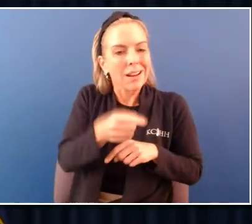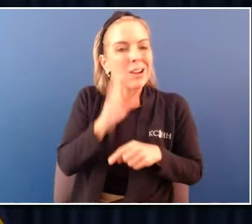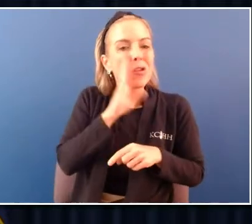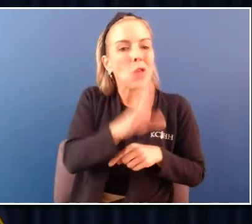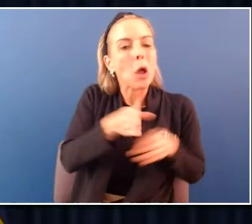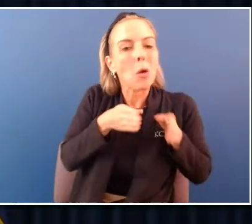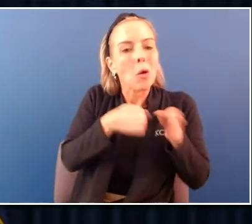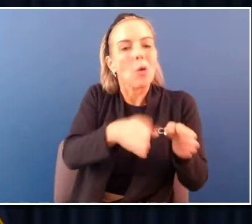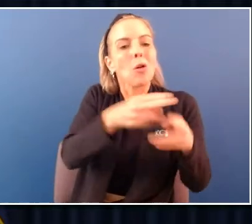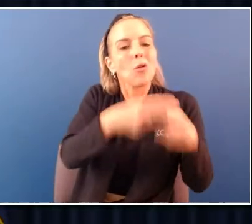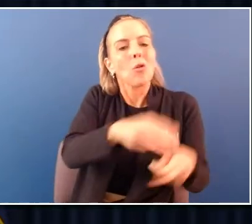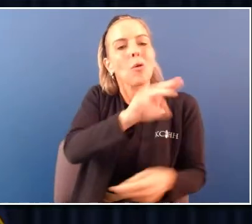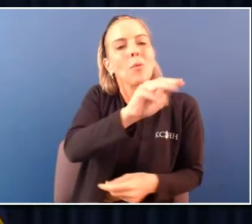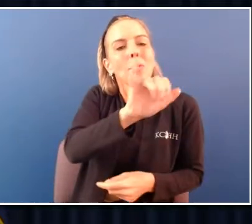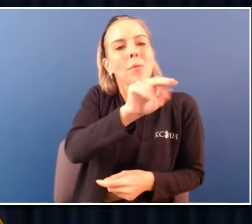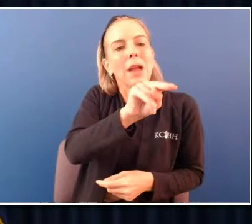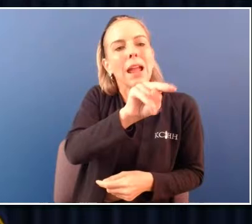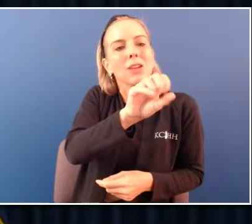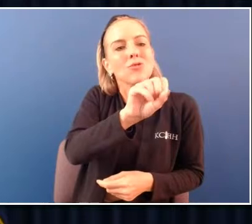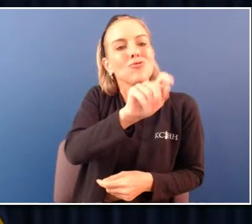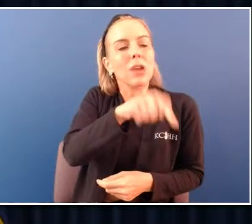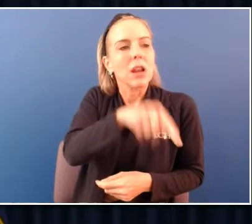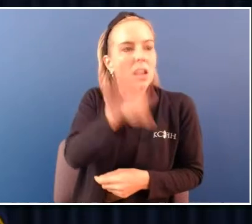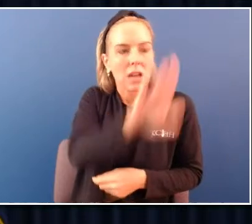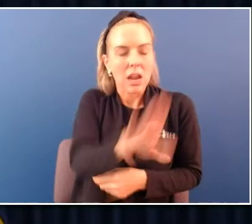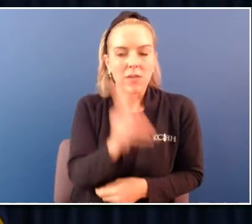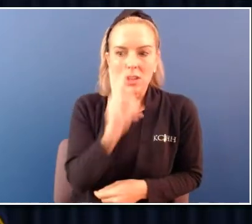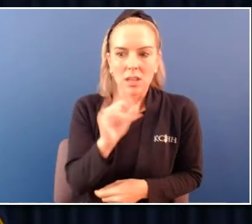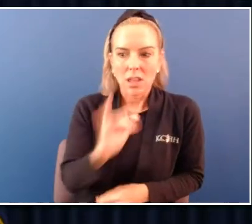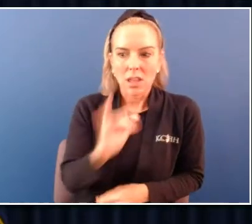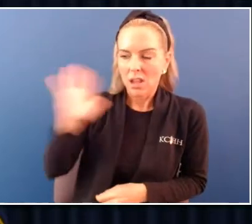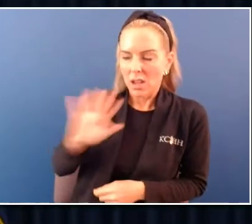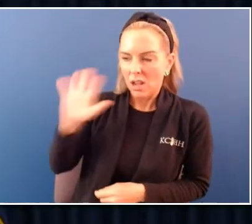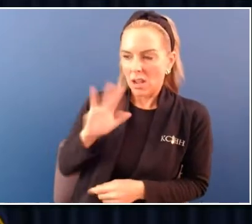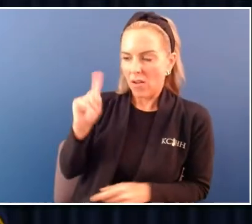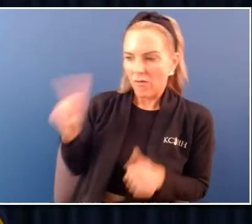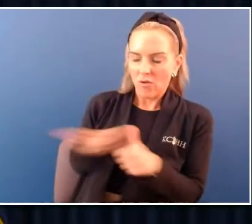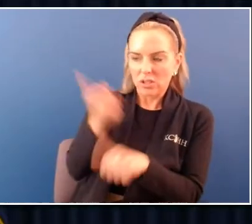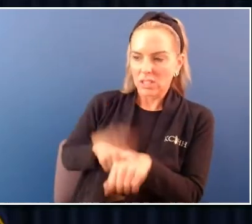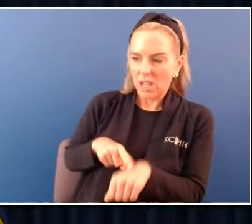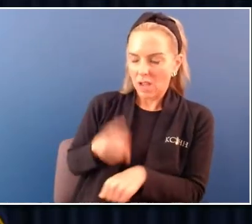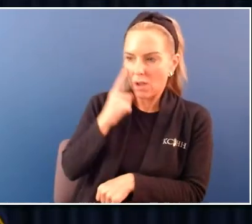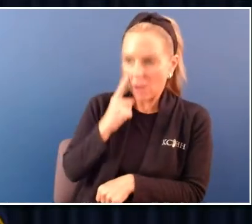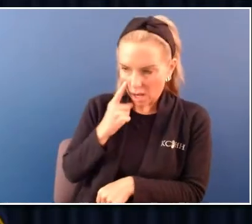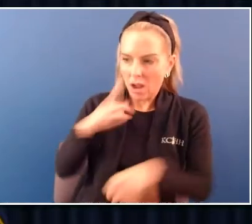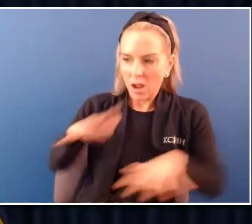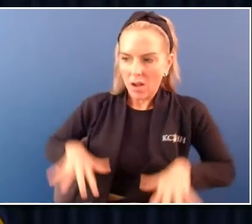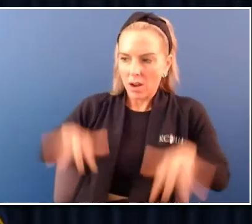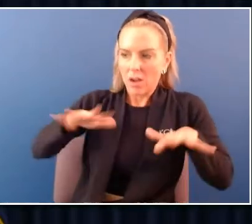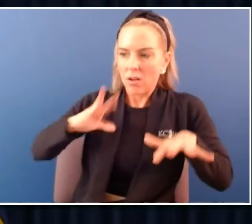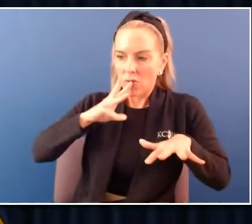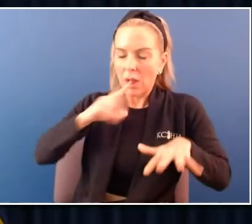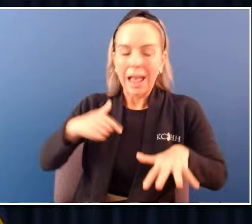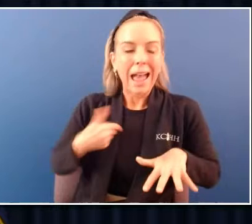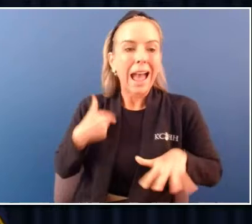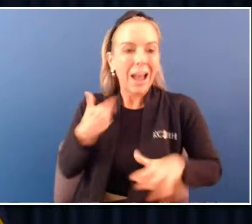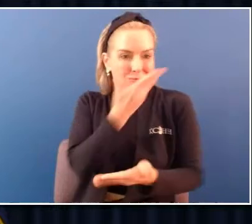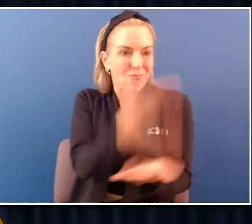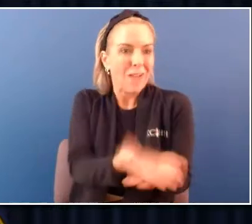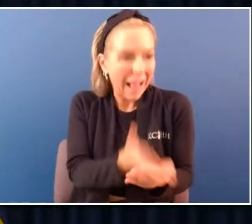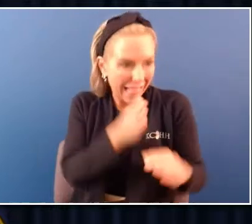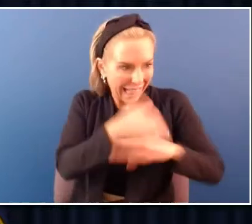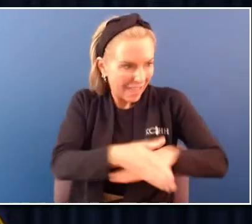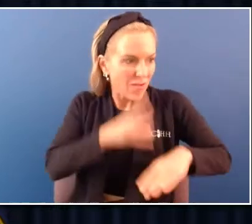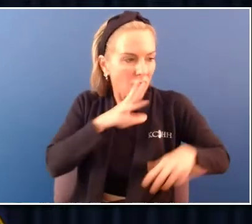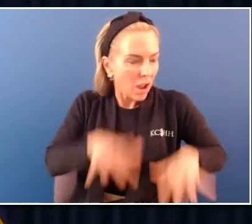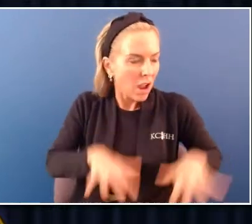ever seen this type of flooding. I was there in the days after, saw the fire trucks that